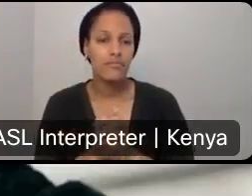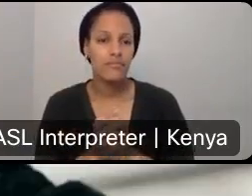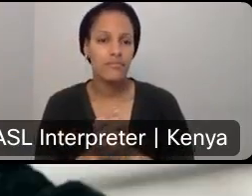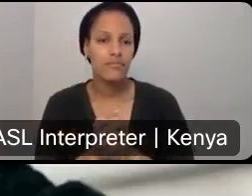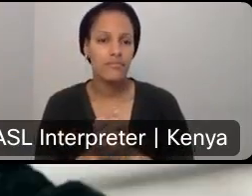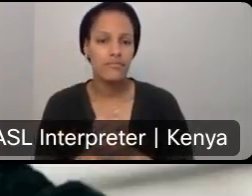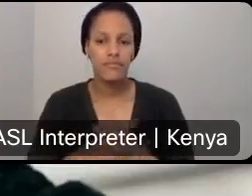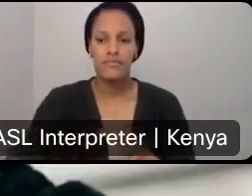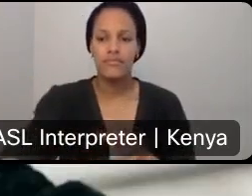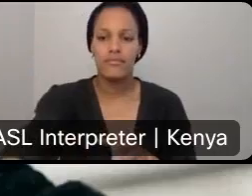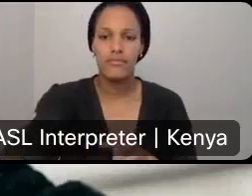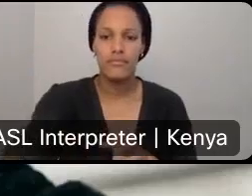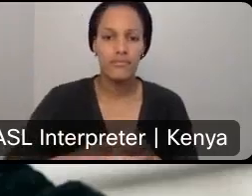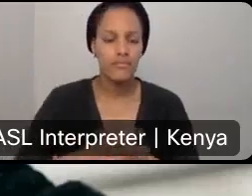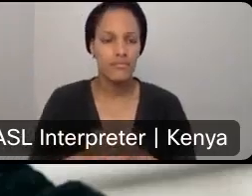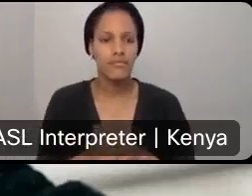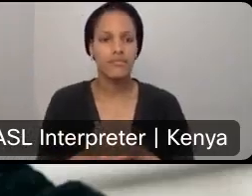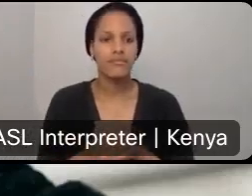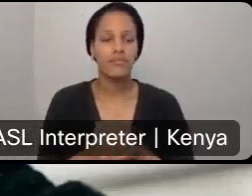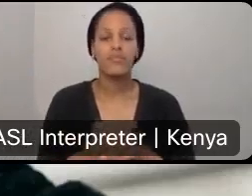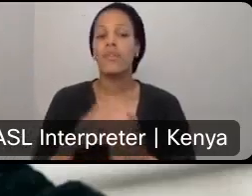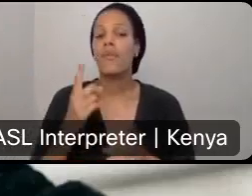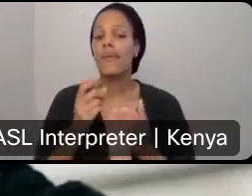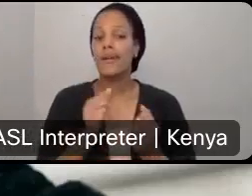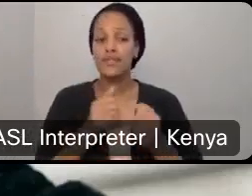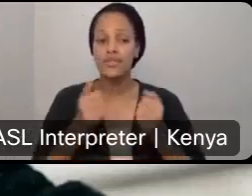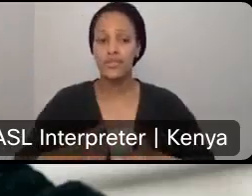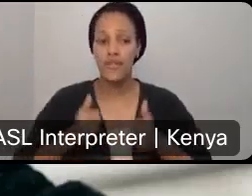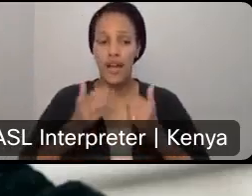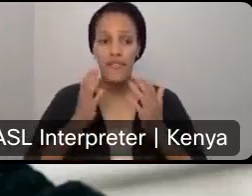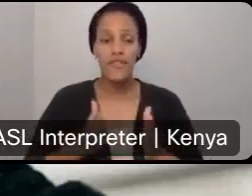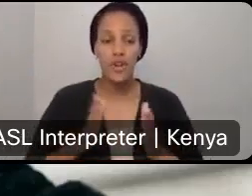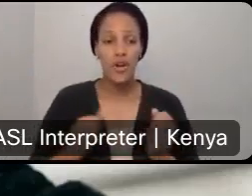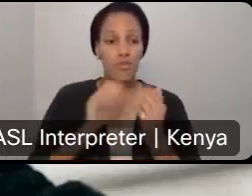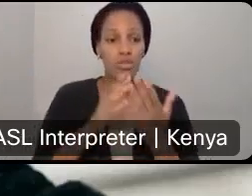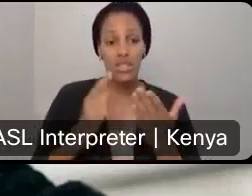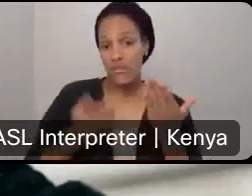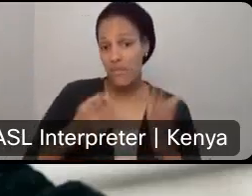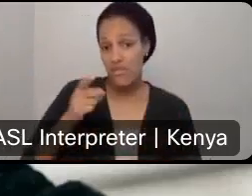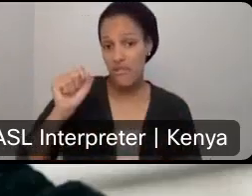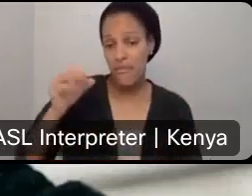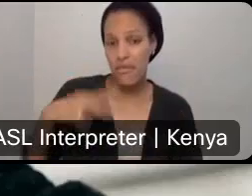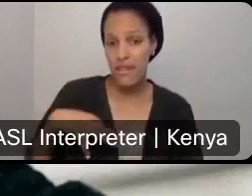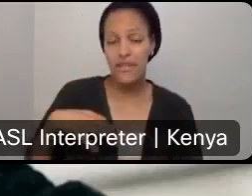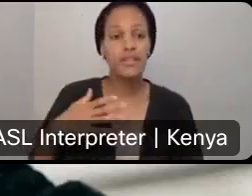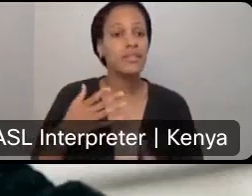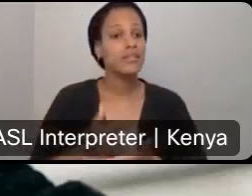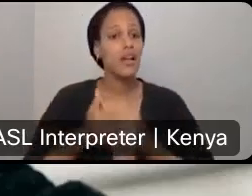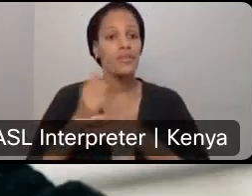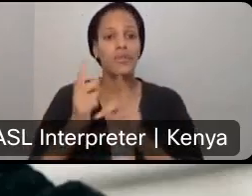One survivor-driven approach that may be useful is helping someone with a psychiatric advance